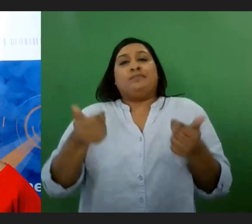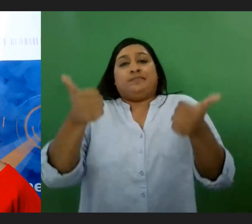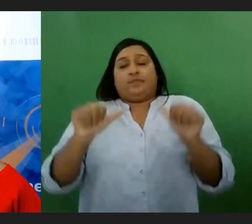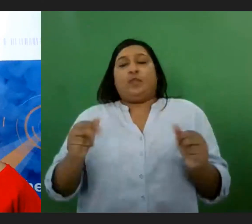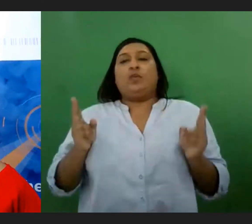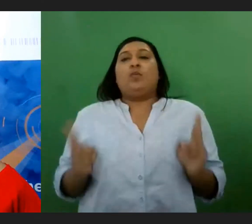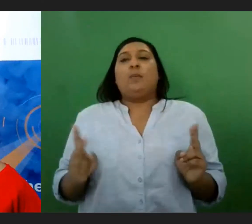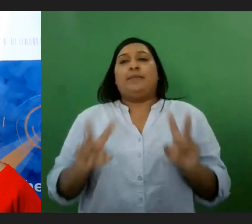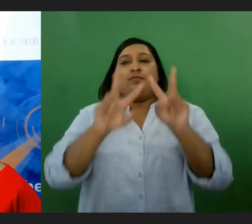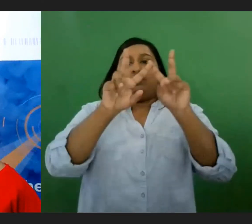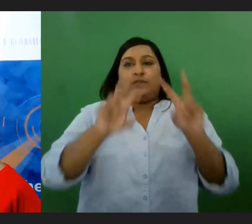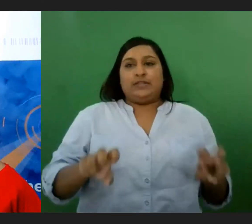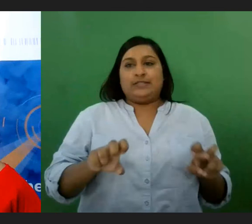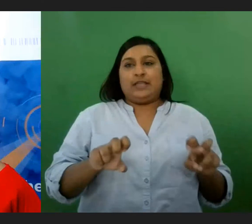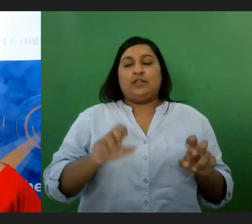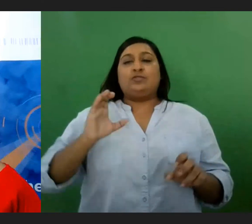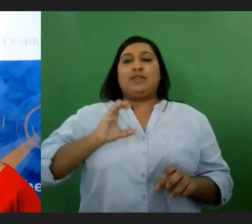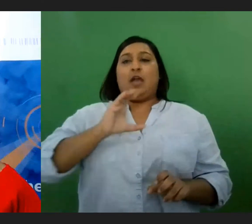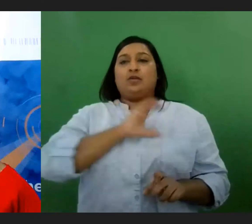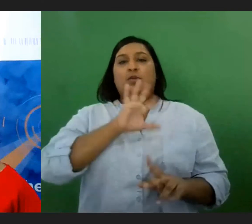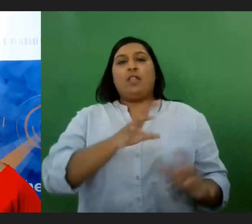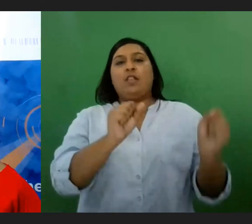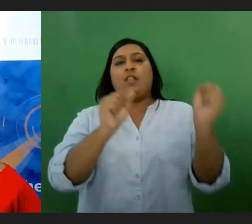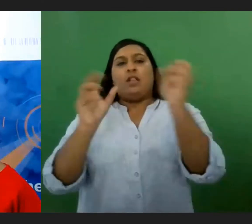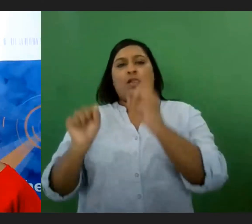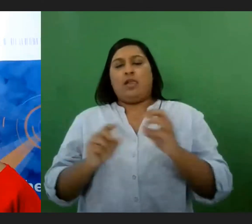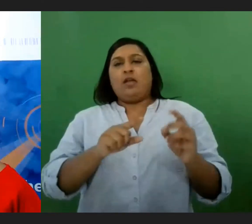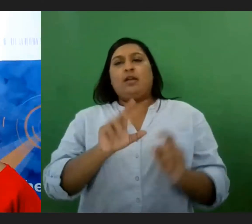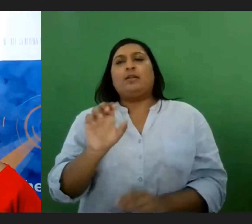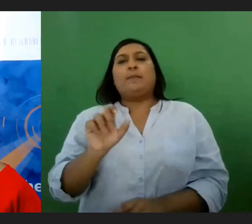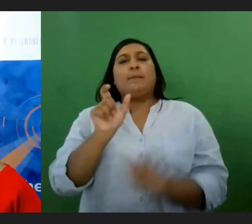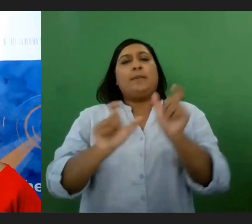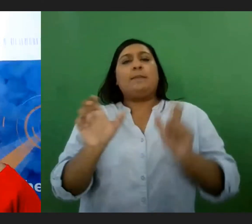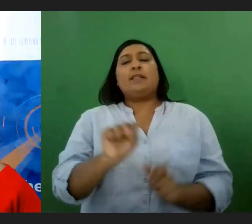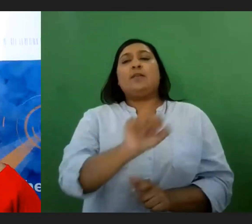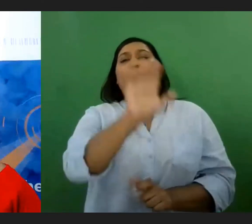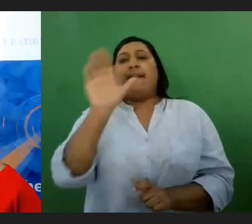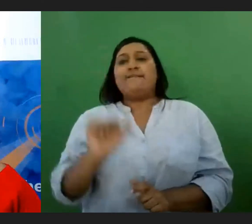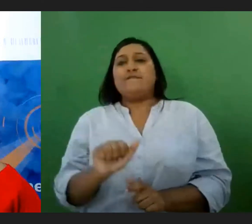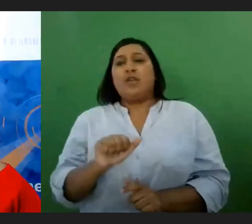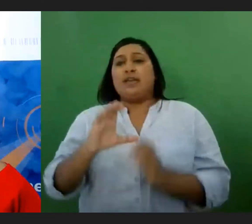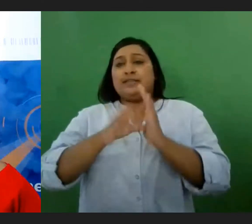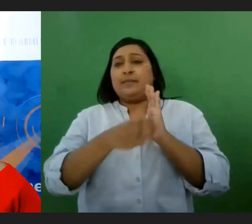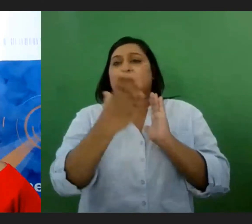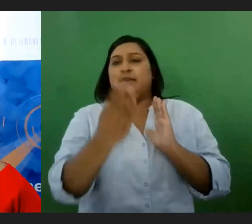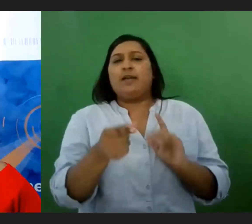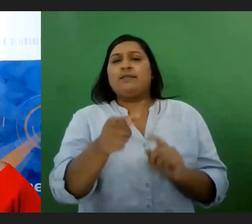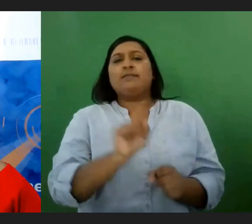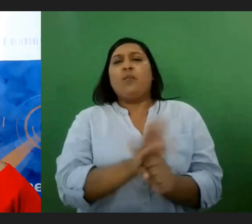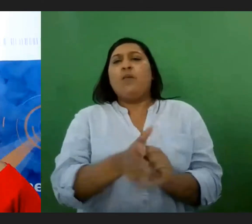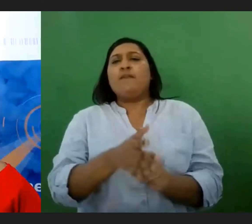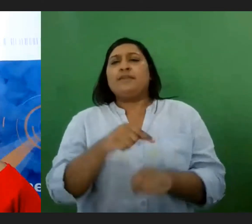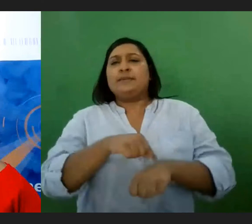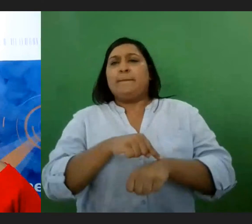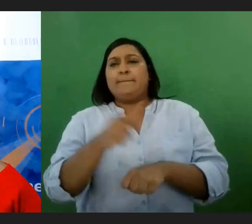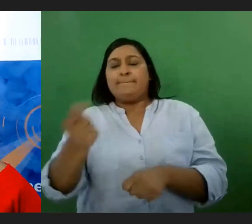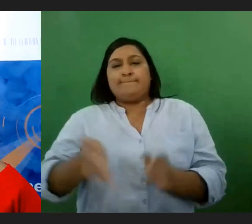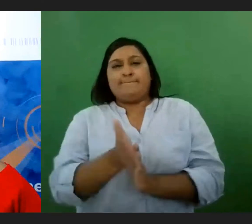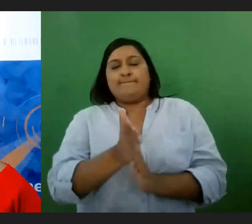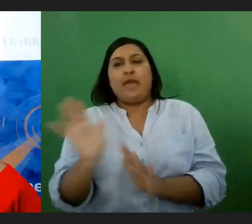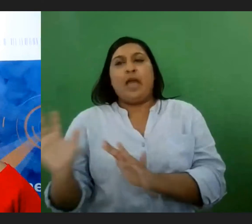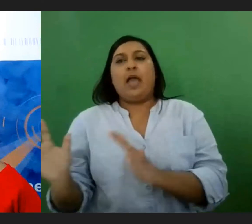will talk to us about how South Africans with disabilities dealt with COVID-19. Thereafter, we will get